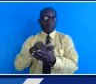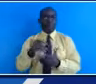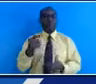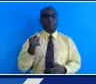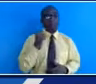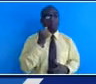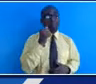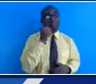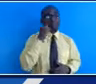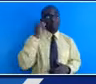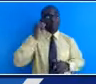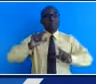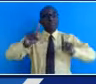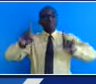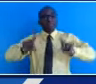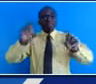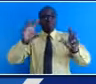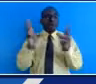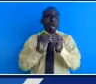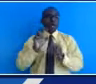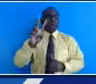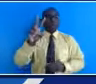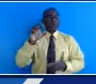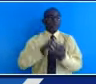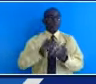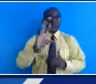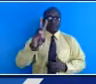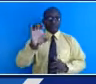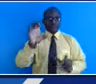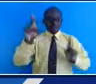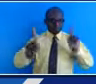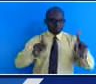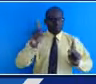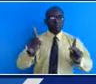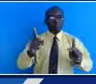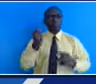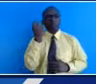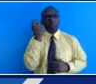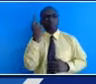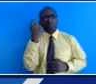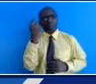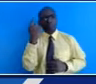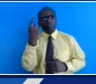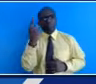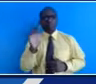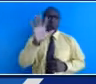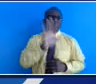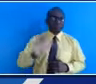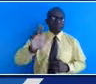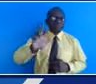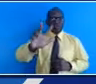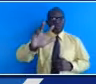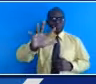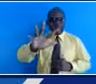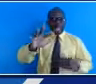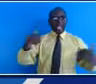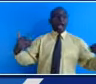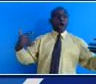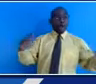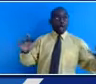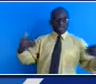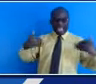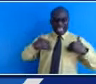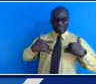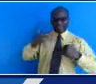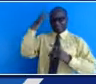positive for COVID. That is a good sign. You have accumulative numbers that are high, 34,035 people altogether that have